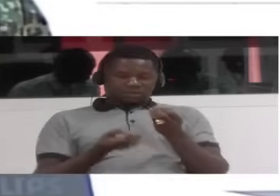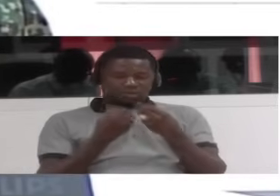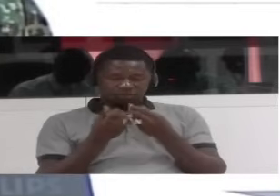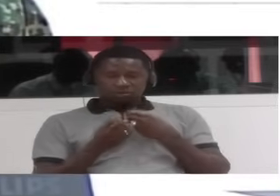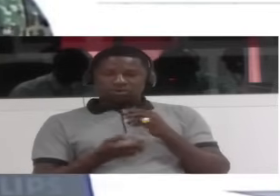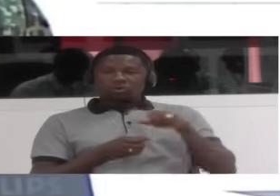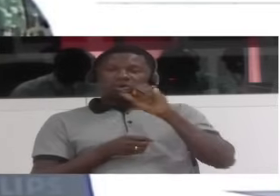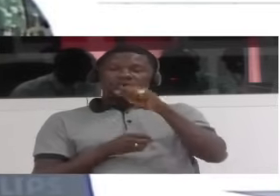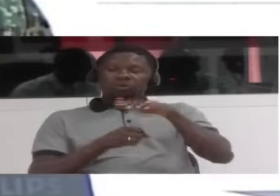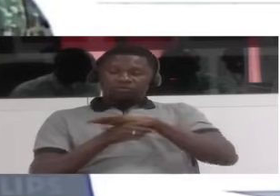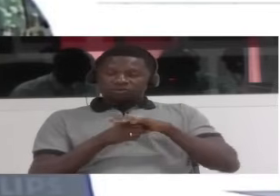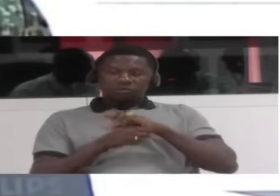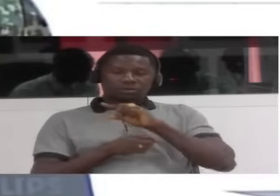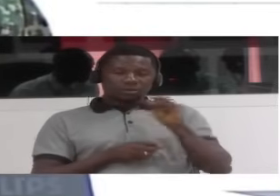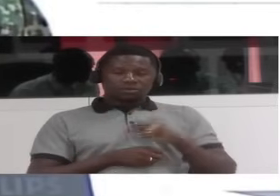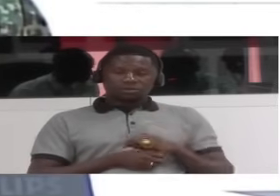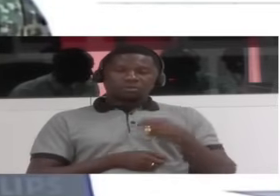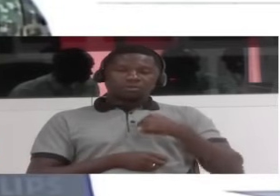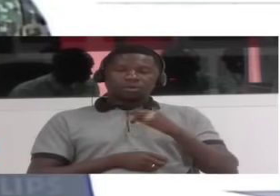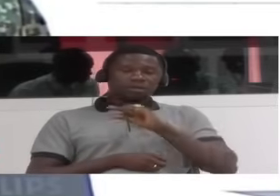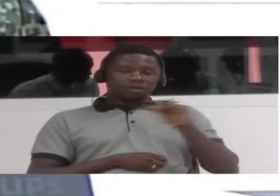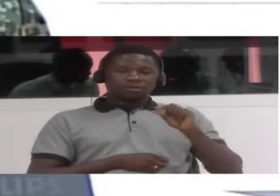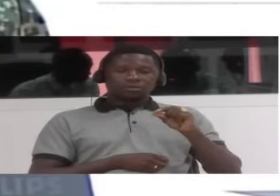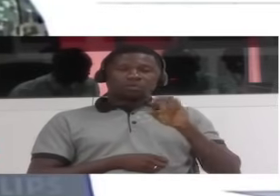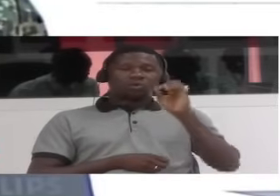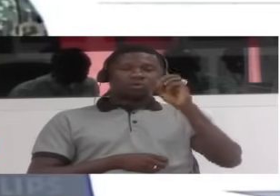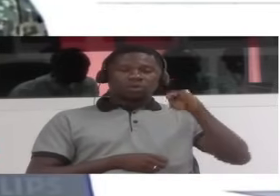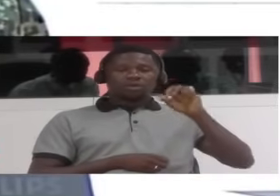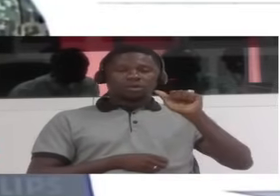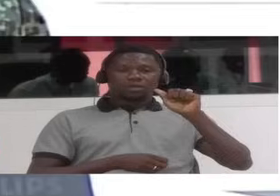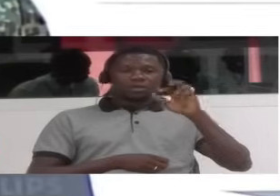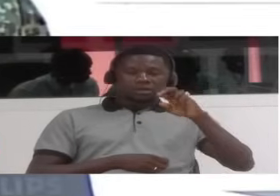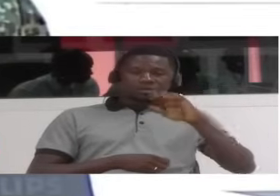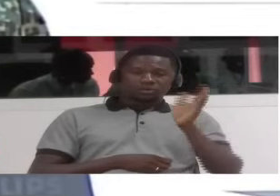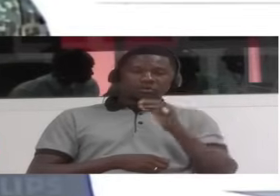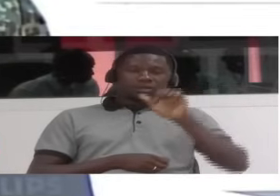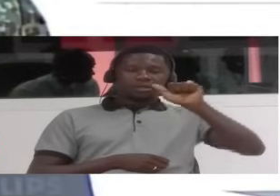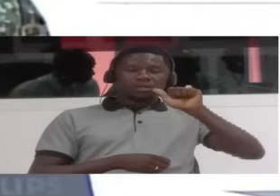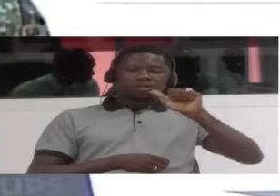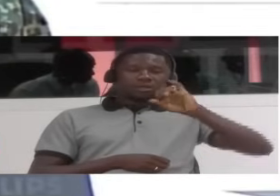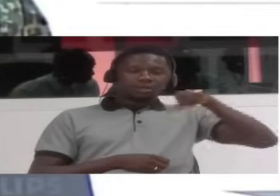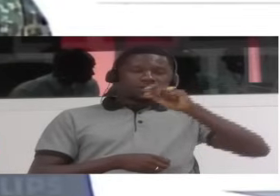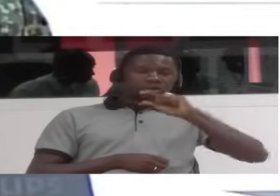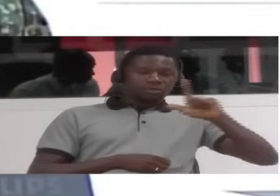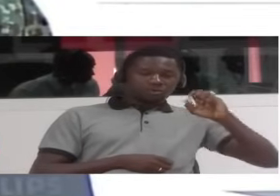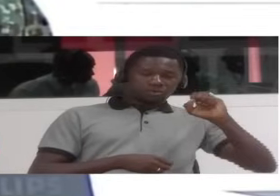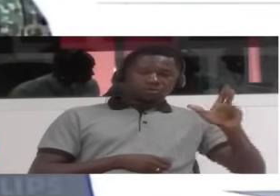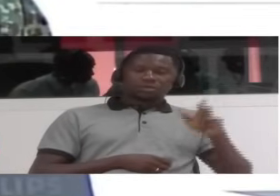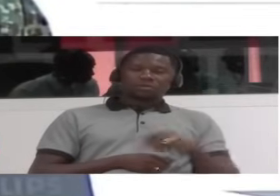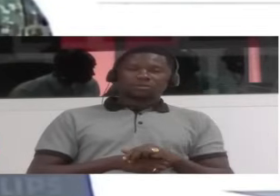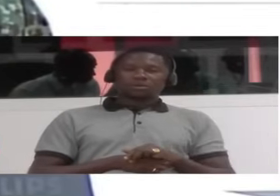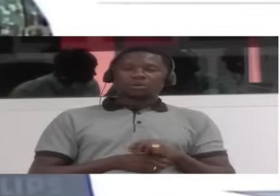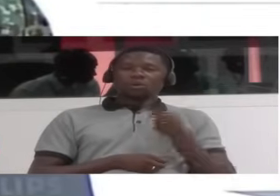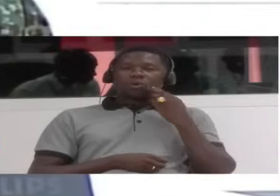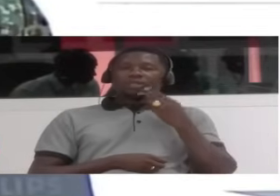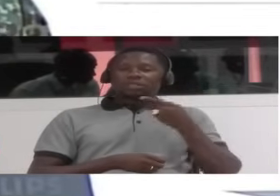names, please. My name is Omar A. Jallow, alias Oya. What is your date of birth?